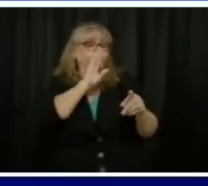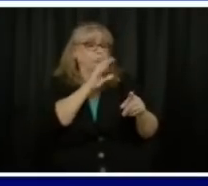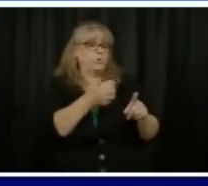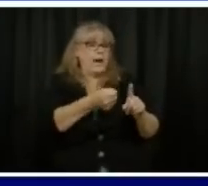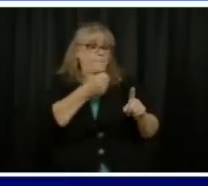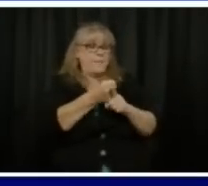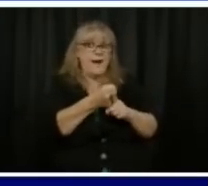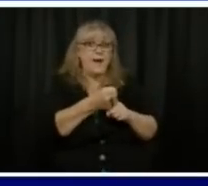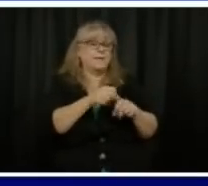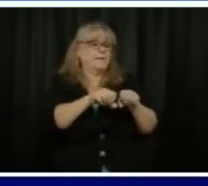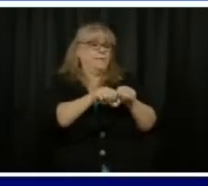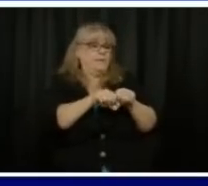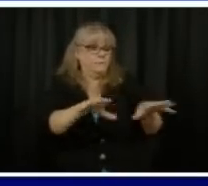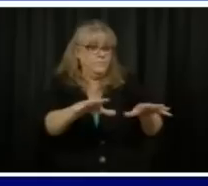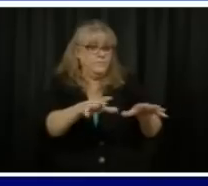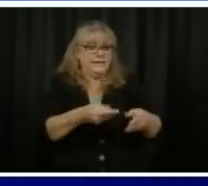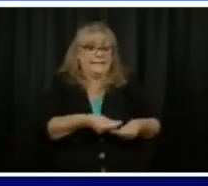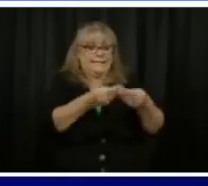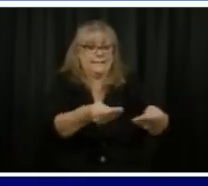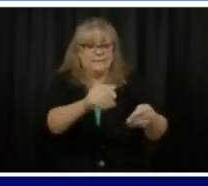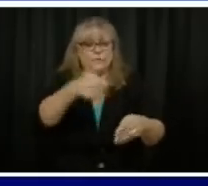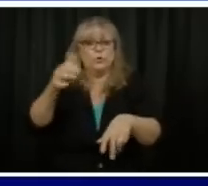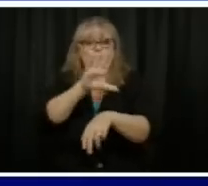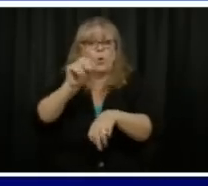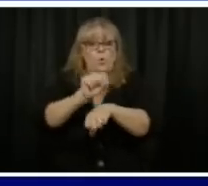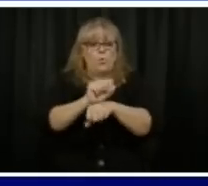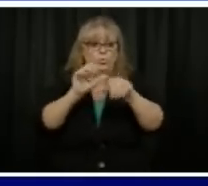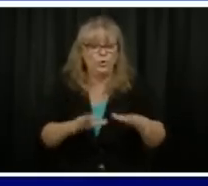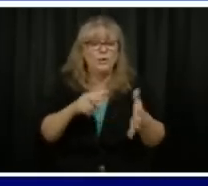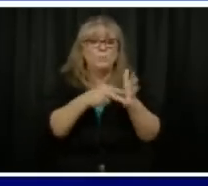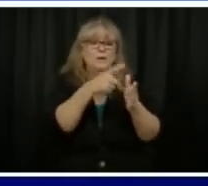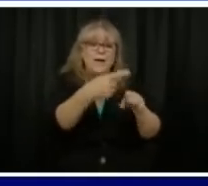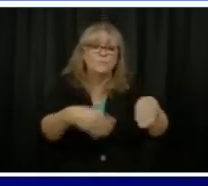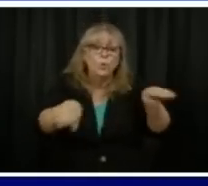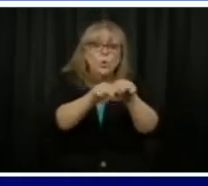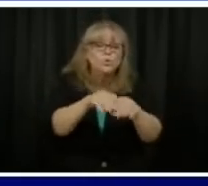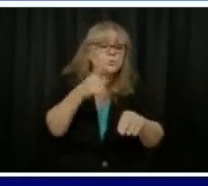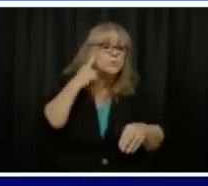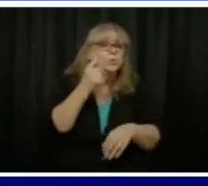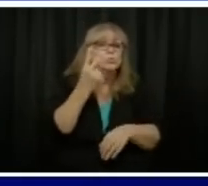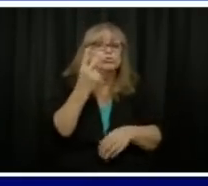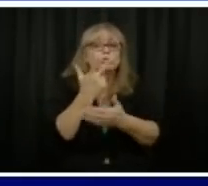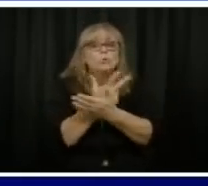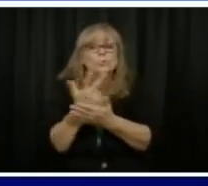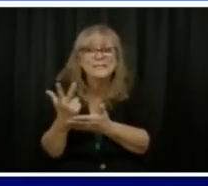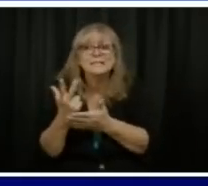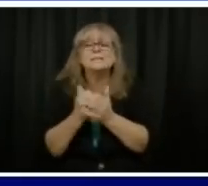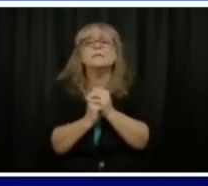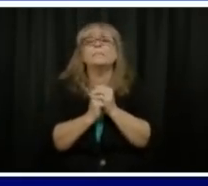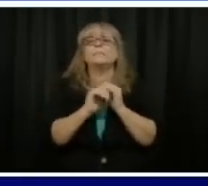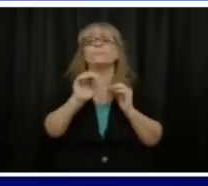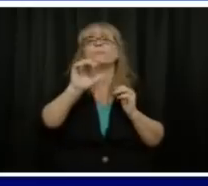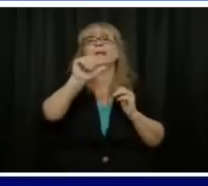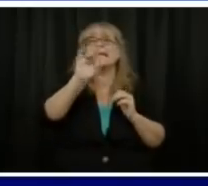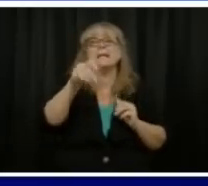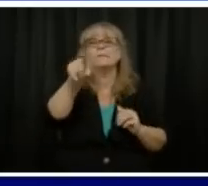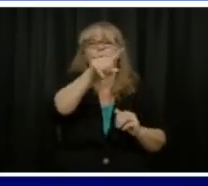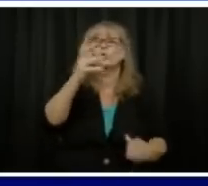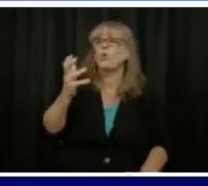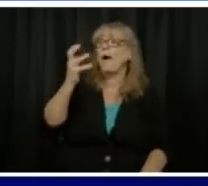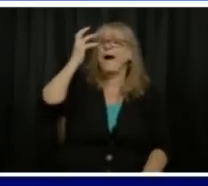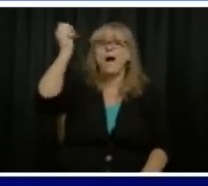reduce that risk significantly if you have the maximum amount of telecommuting. It means if you're going out, going camping, hiking, go with your household or at